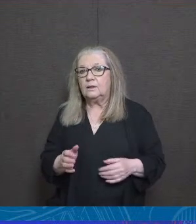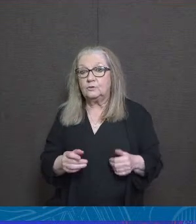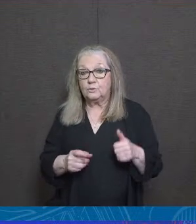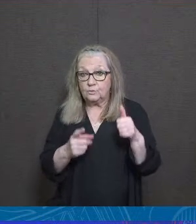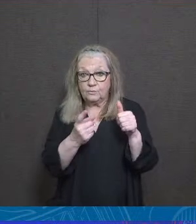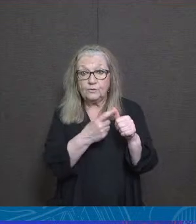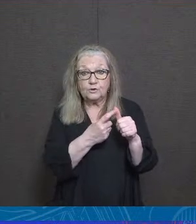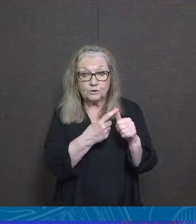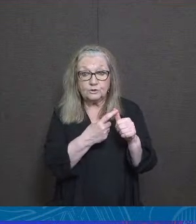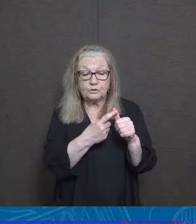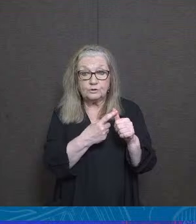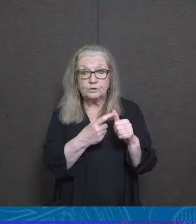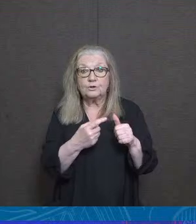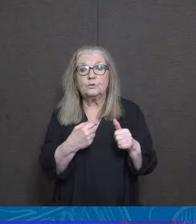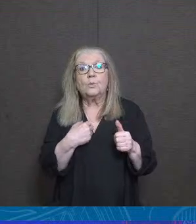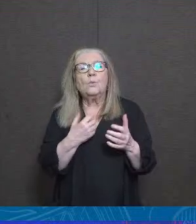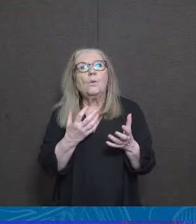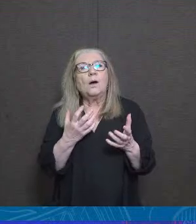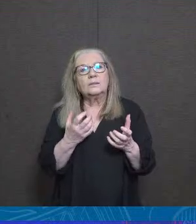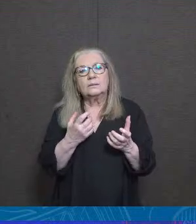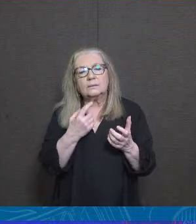point that I want to make,